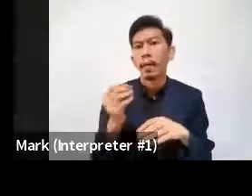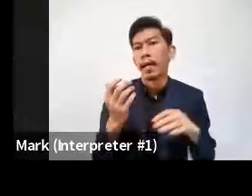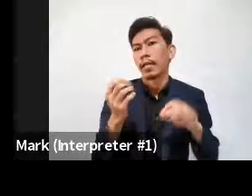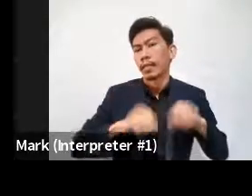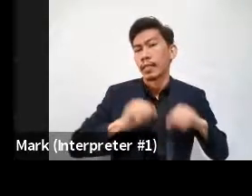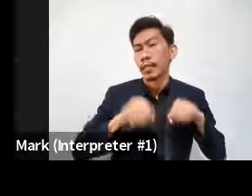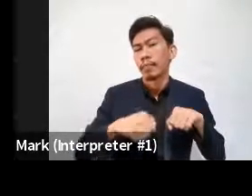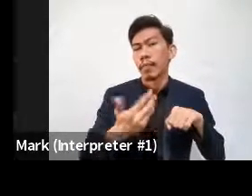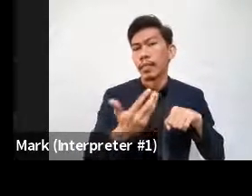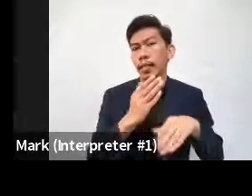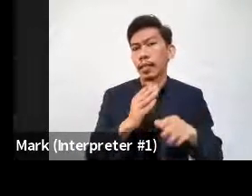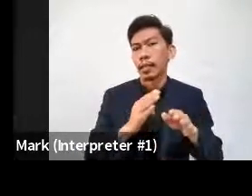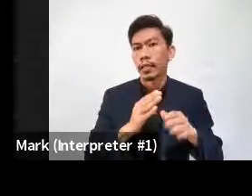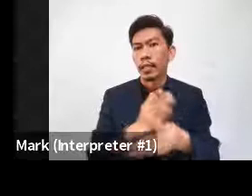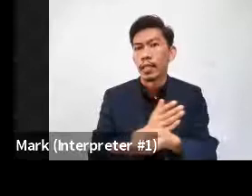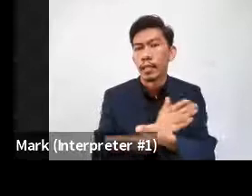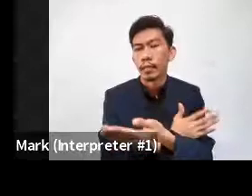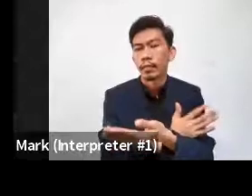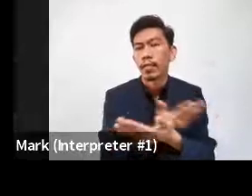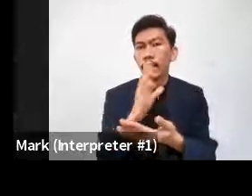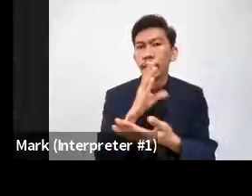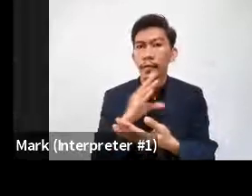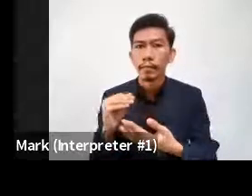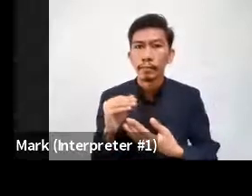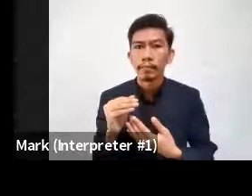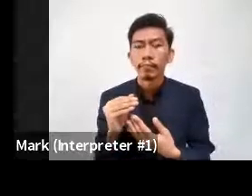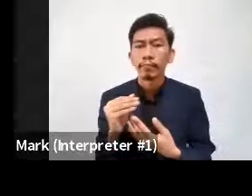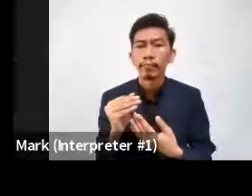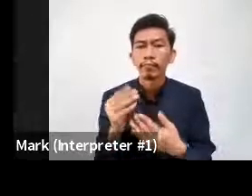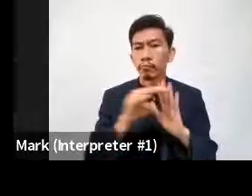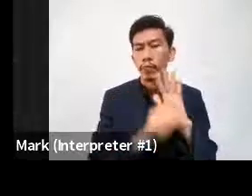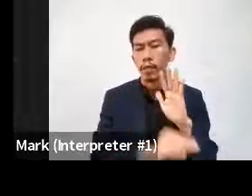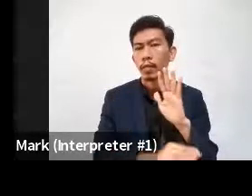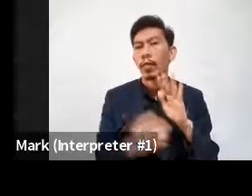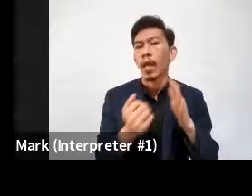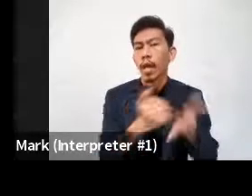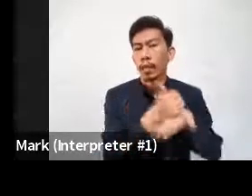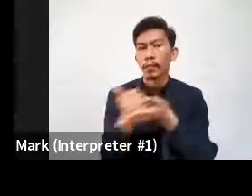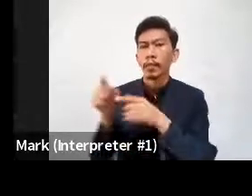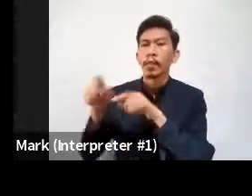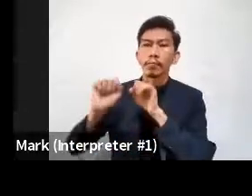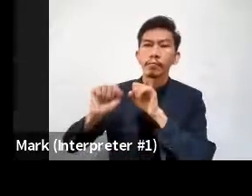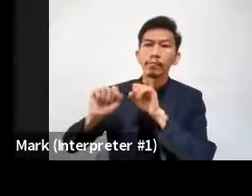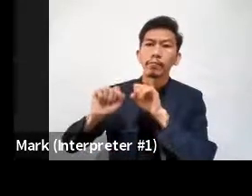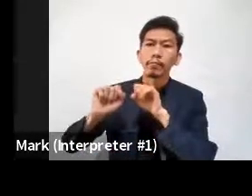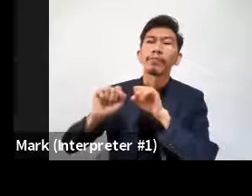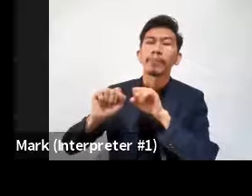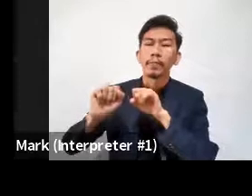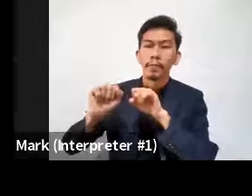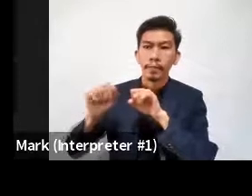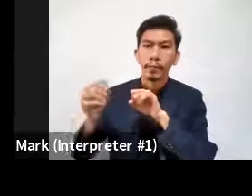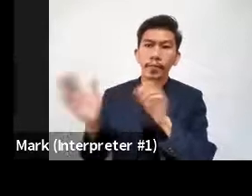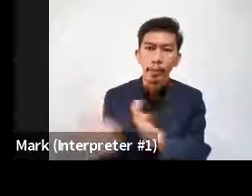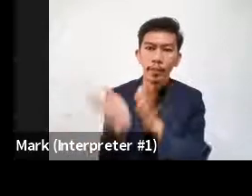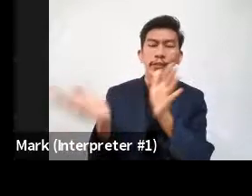and also the communication plan, so that it will be very easy for them to sell it to the local stakeholders.